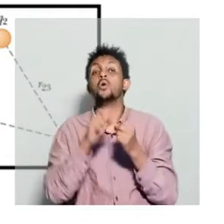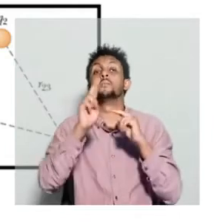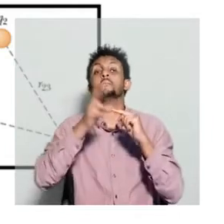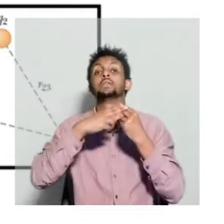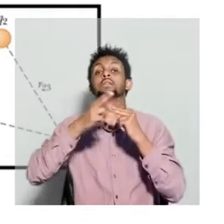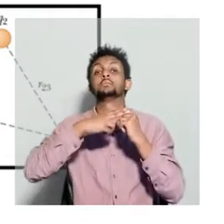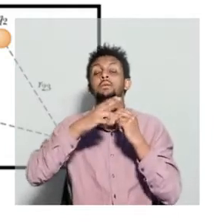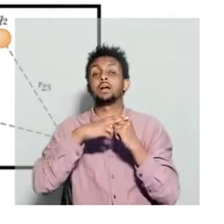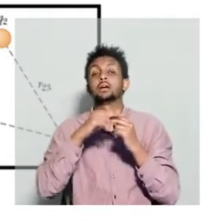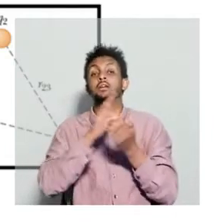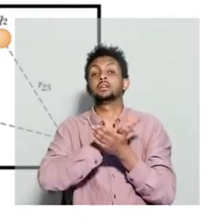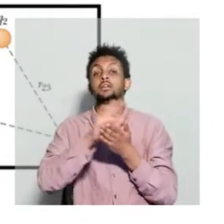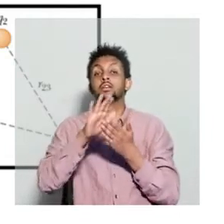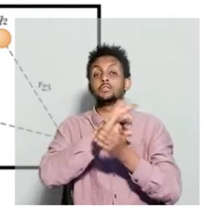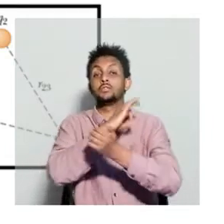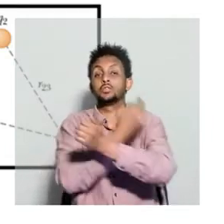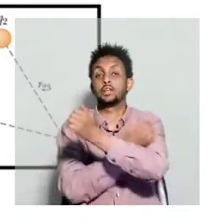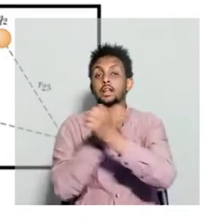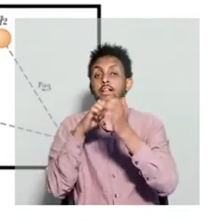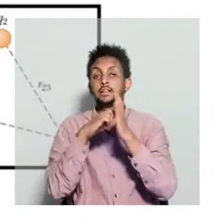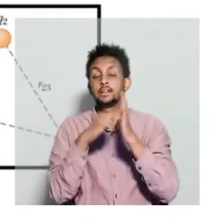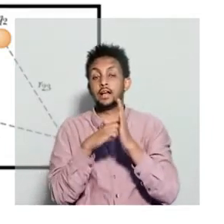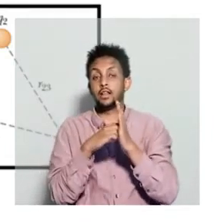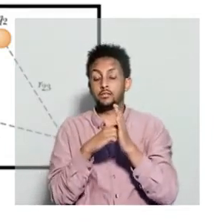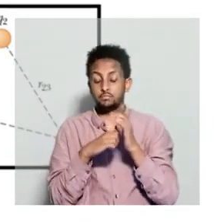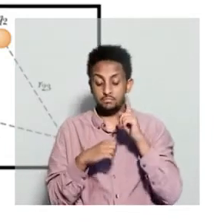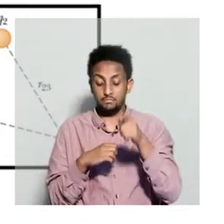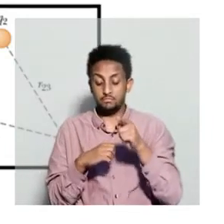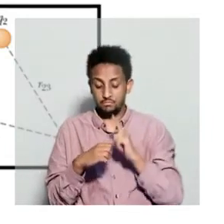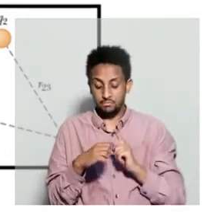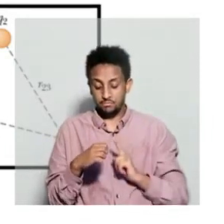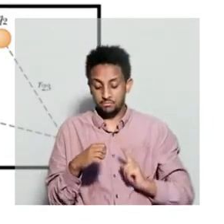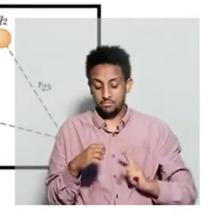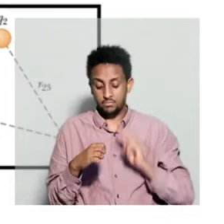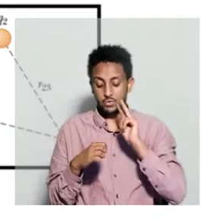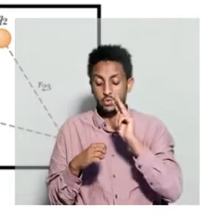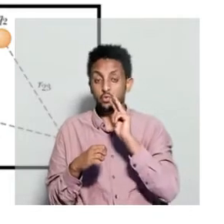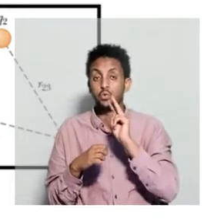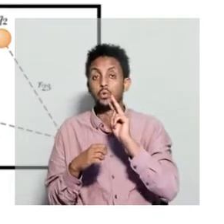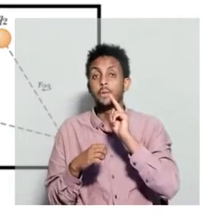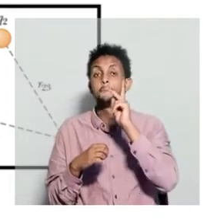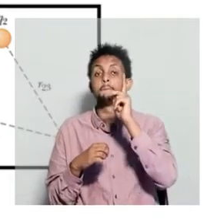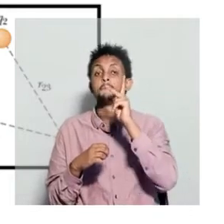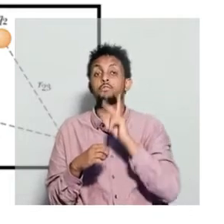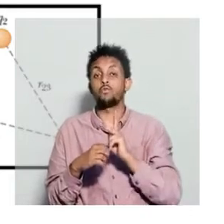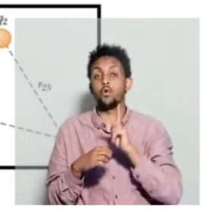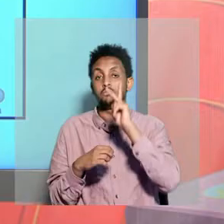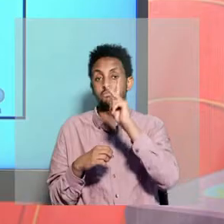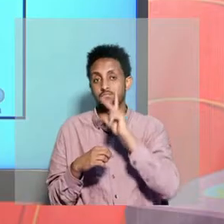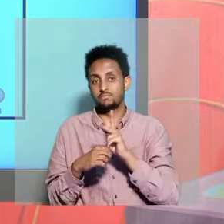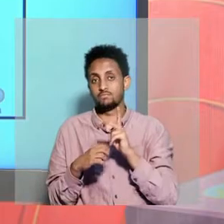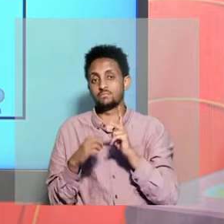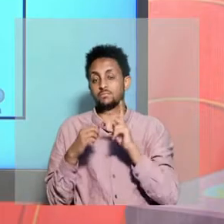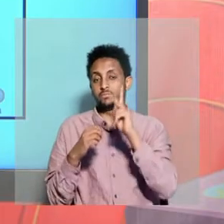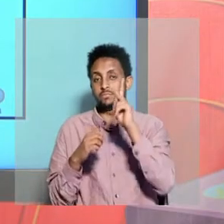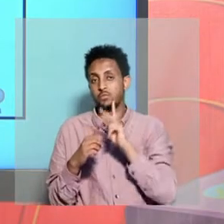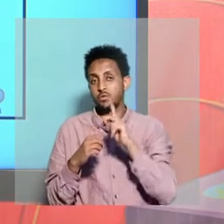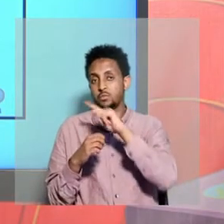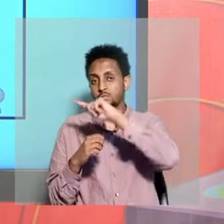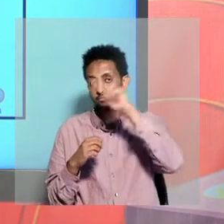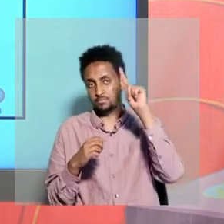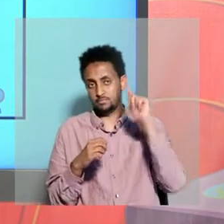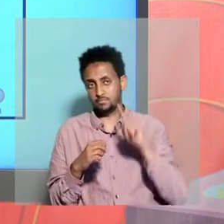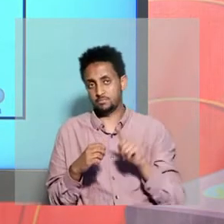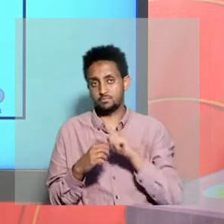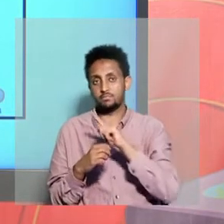multiply the net electrical potential energy required to perform work from infinite distance to a place where they are found